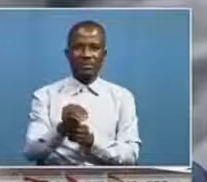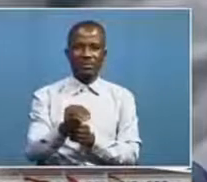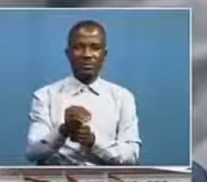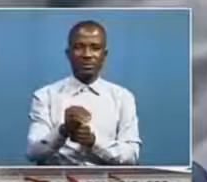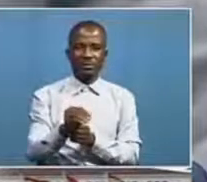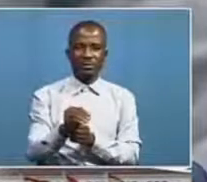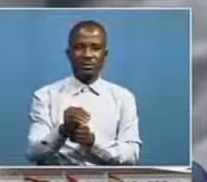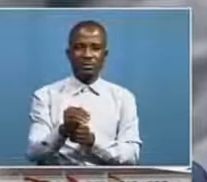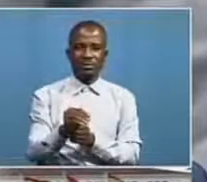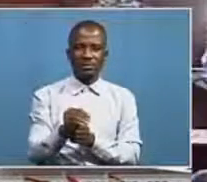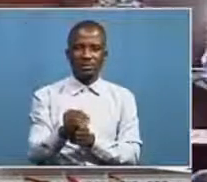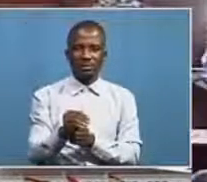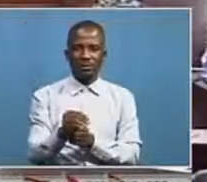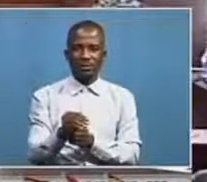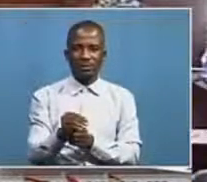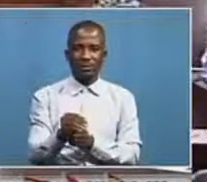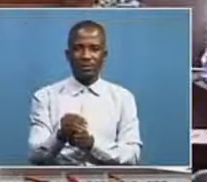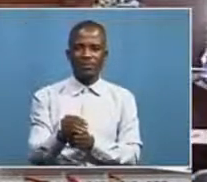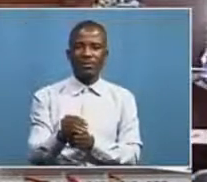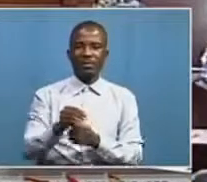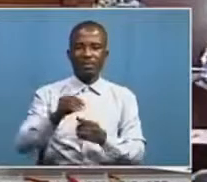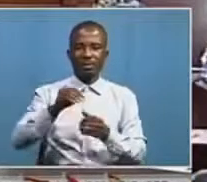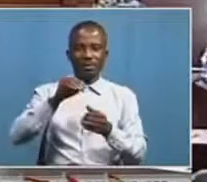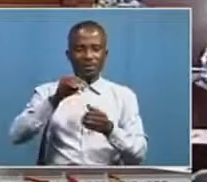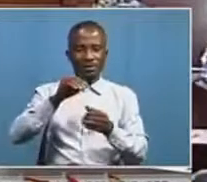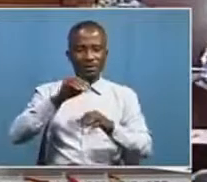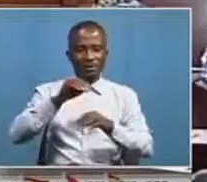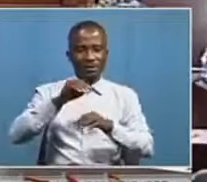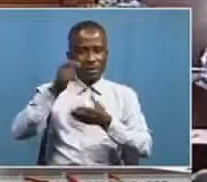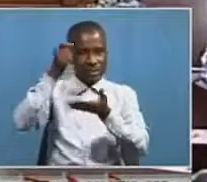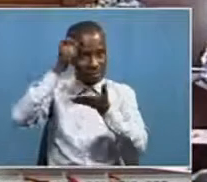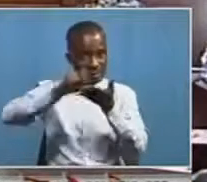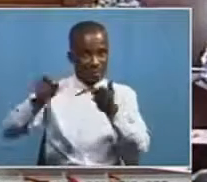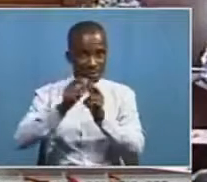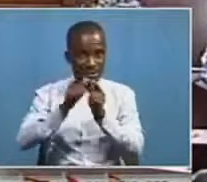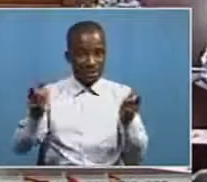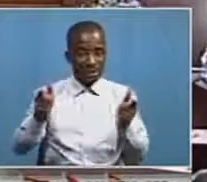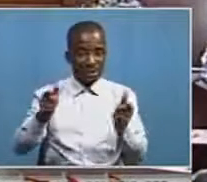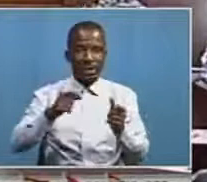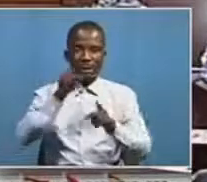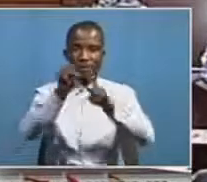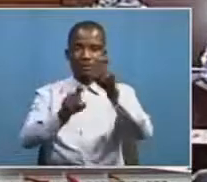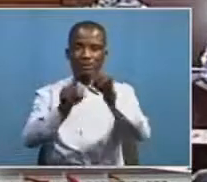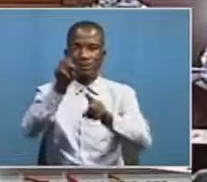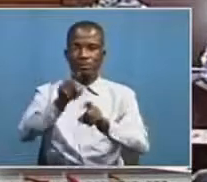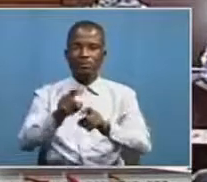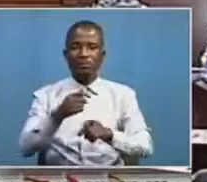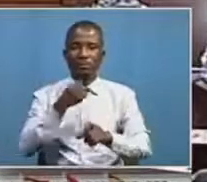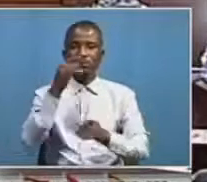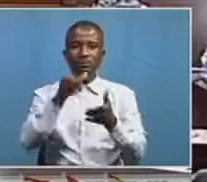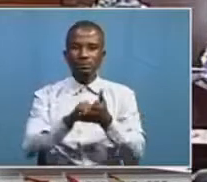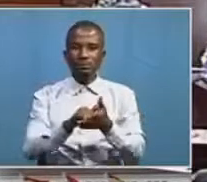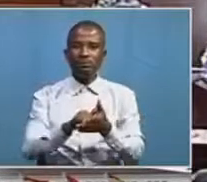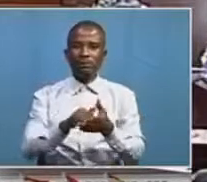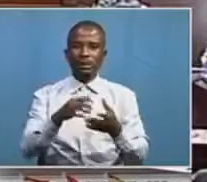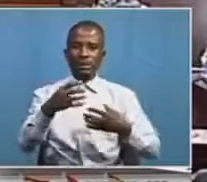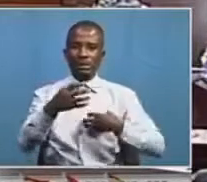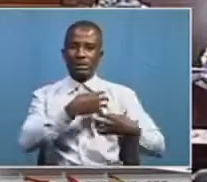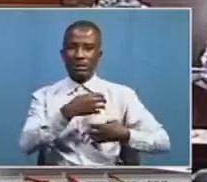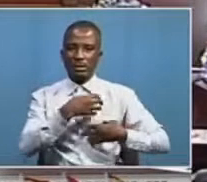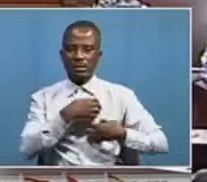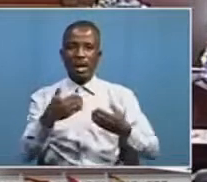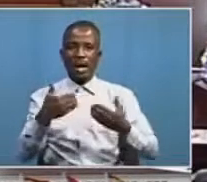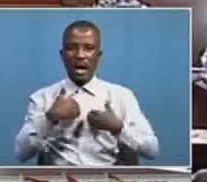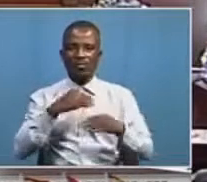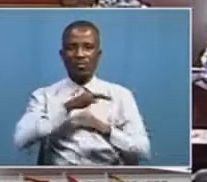threshold. PW1, Mr. Isedun Ketia, testified under cross-examination that even though the petitioner had all